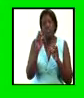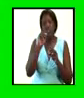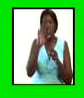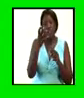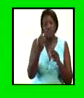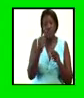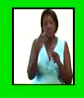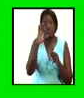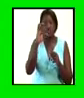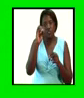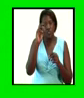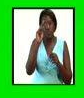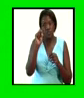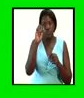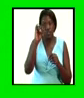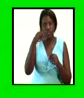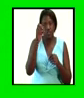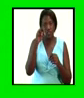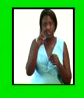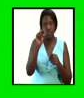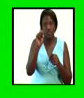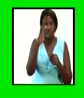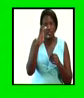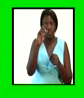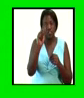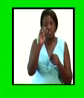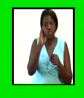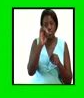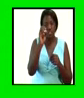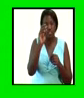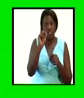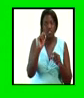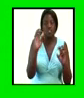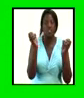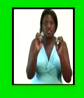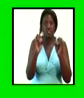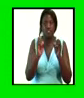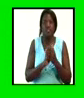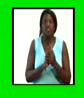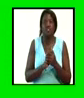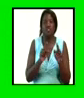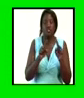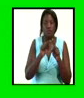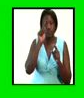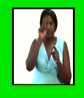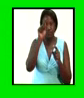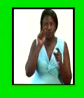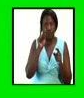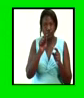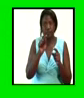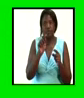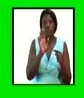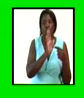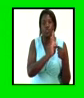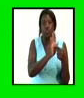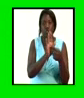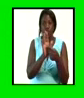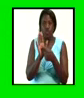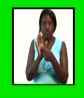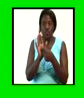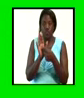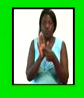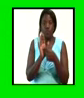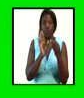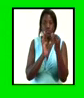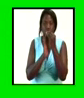conjunction. Now, the colon, which is two full stops. The colon indicates that a list,